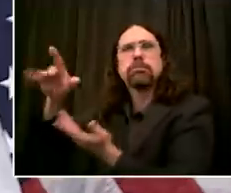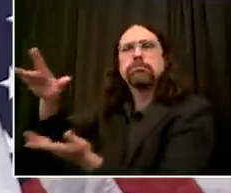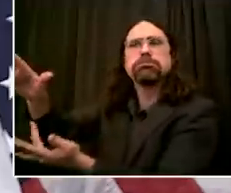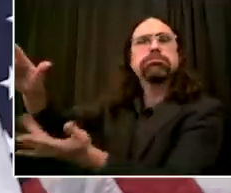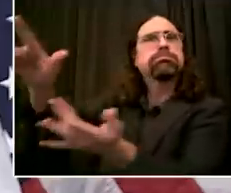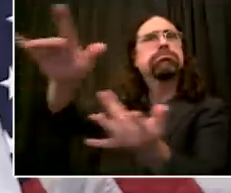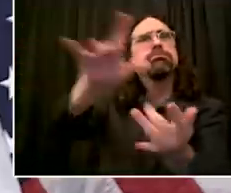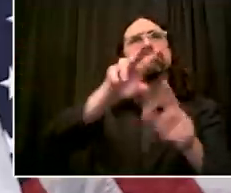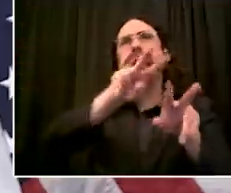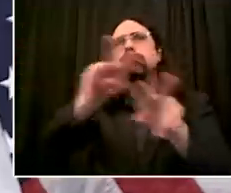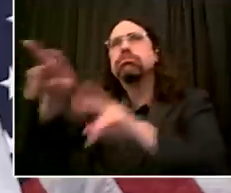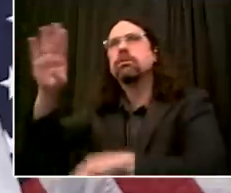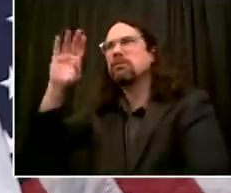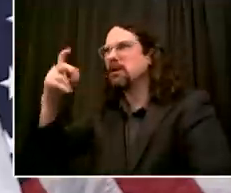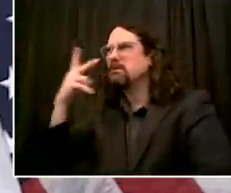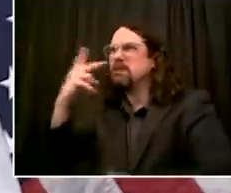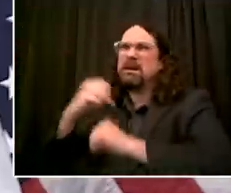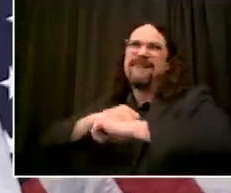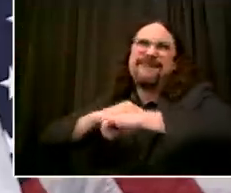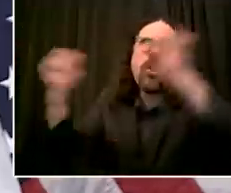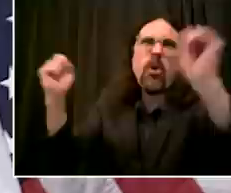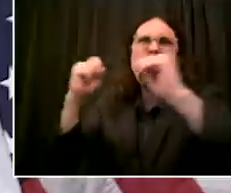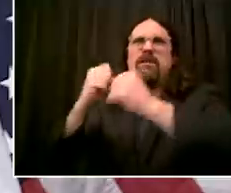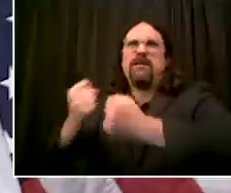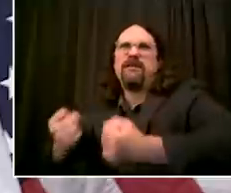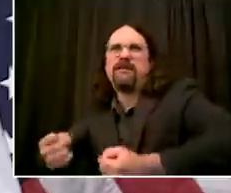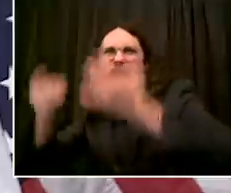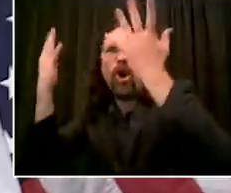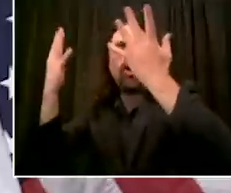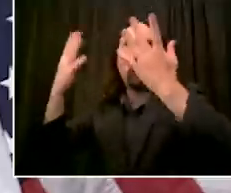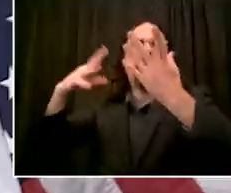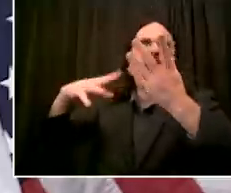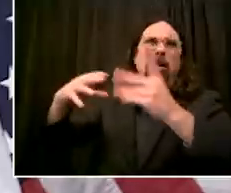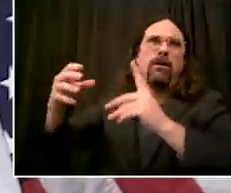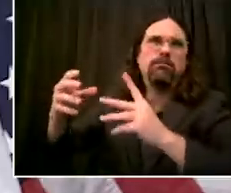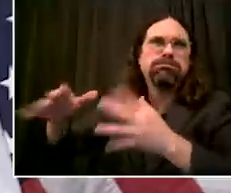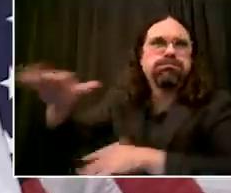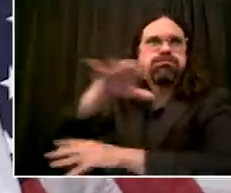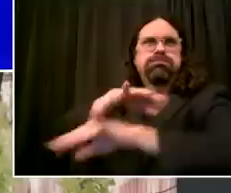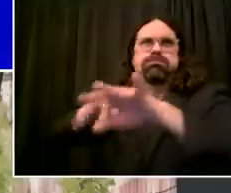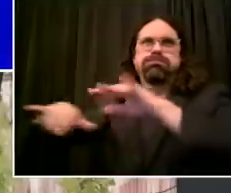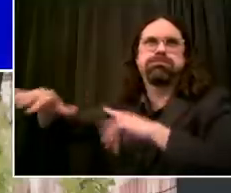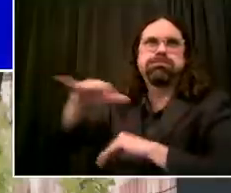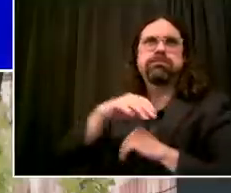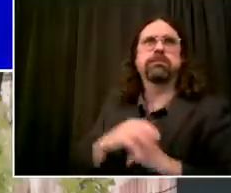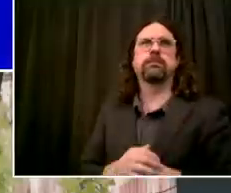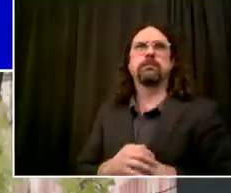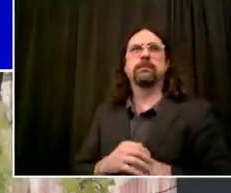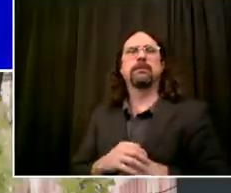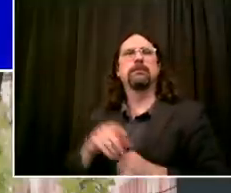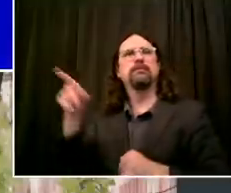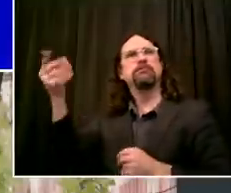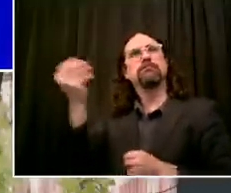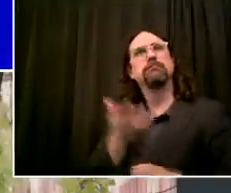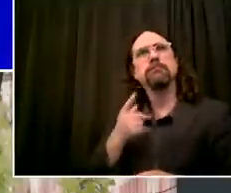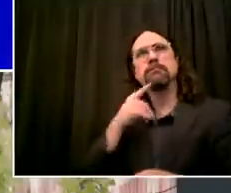night, he said, I'm looking at something very positive. There's a lot of young people out